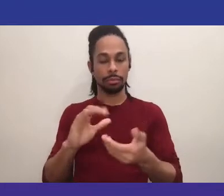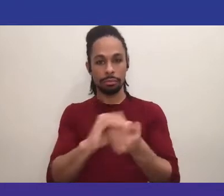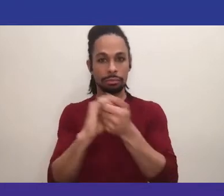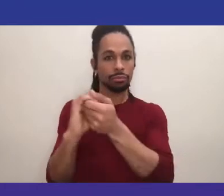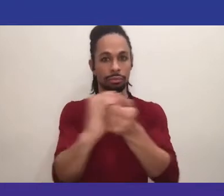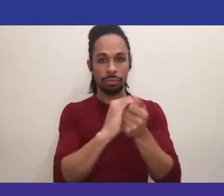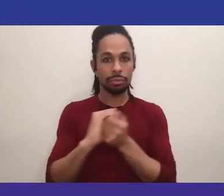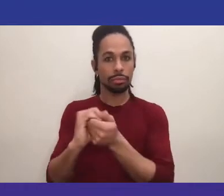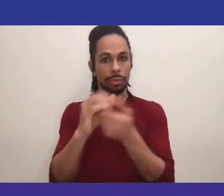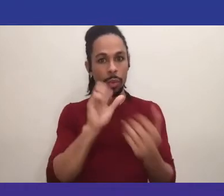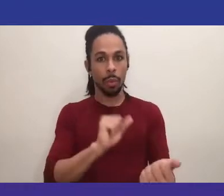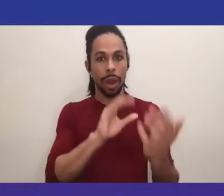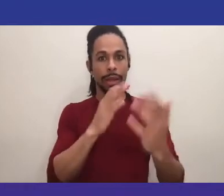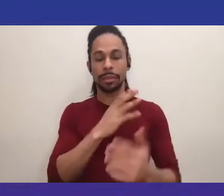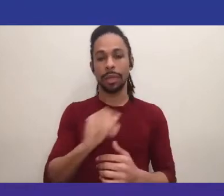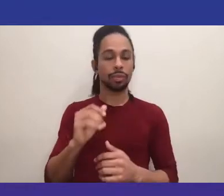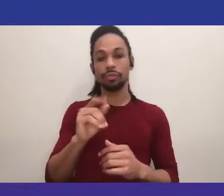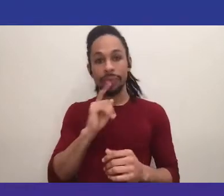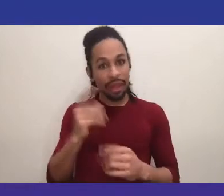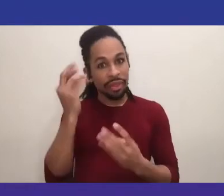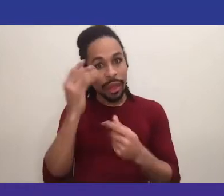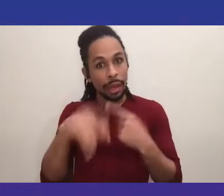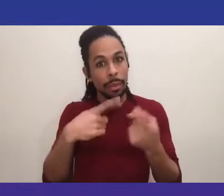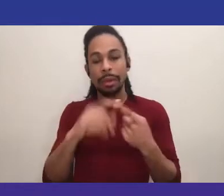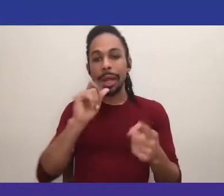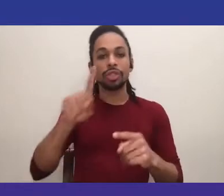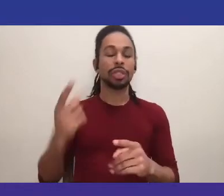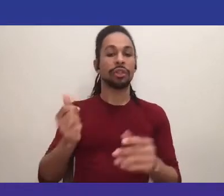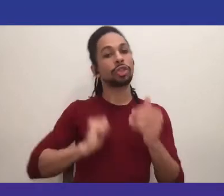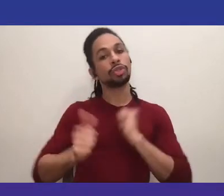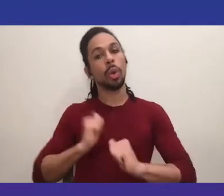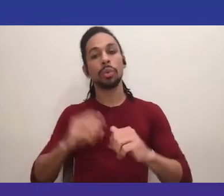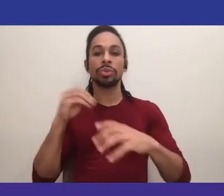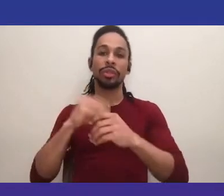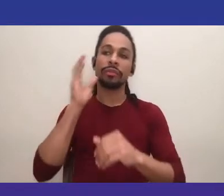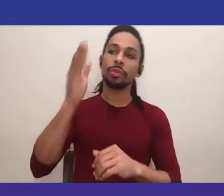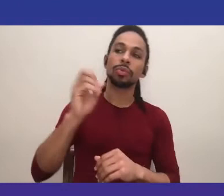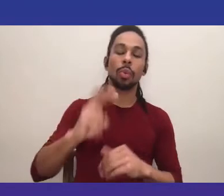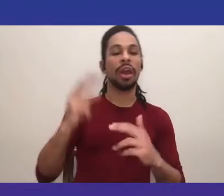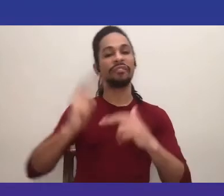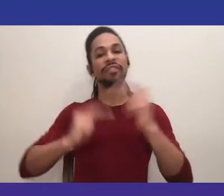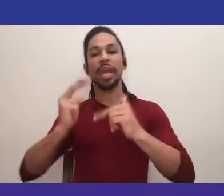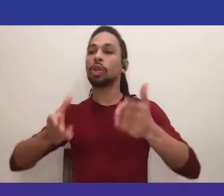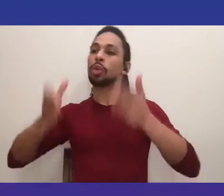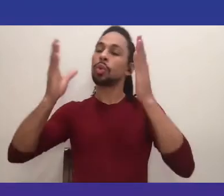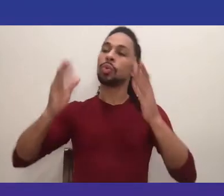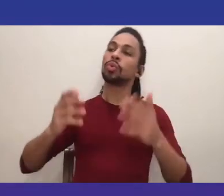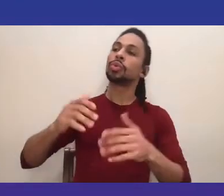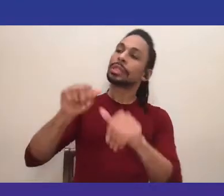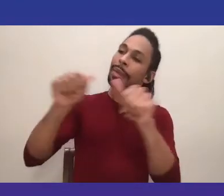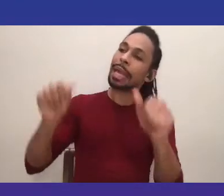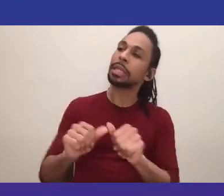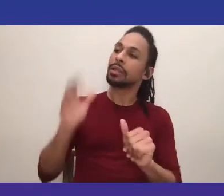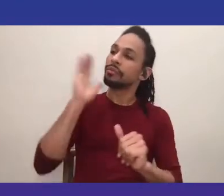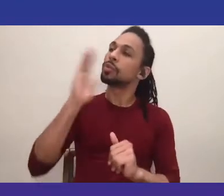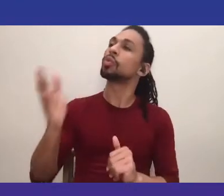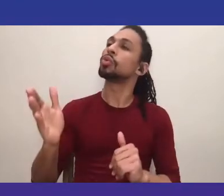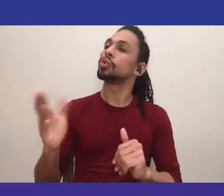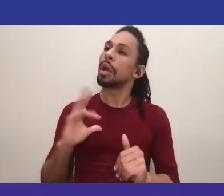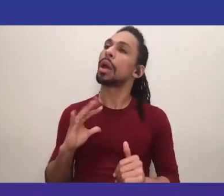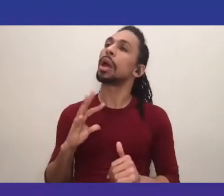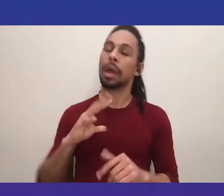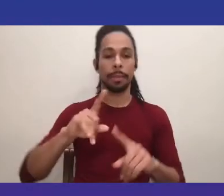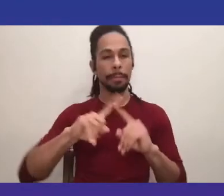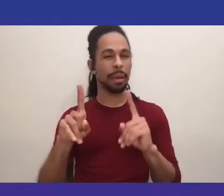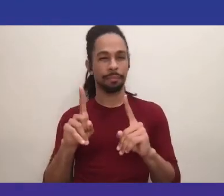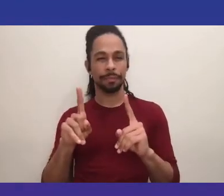know, not just what are the shows that might be in the future, or what might be the venue spaces, or what might be those things, but, you know,